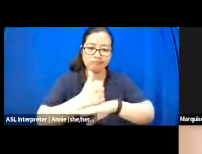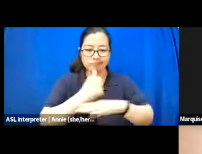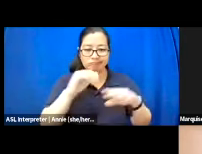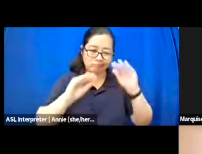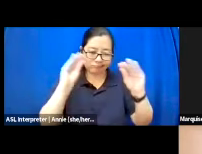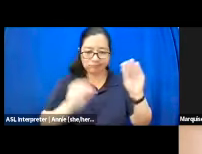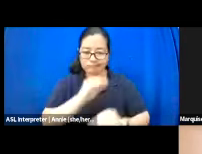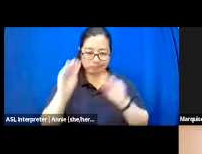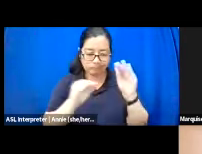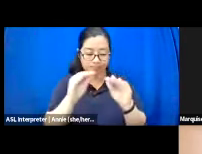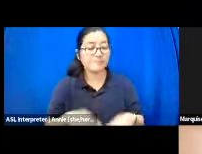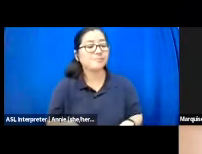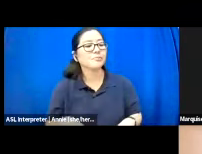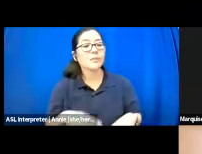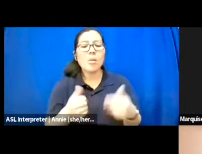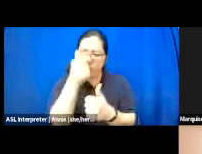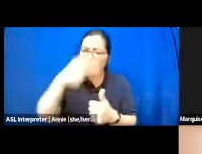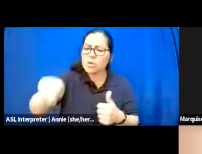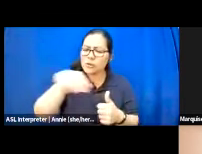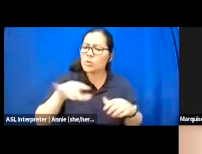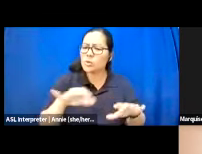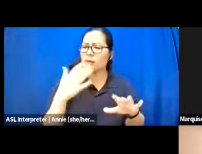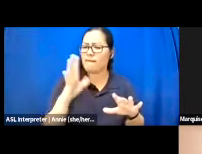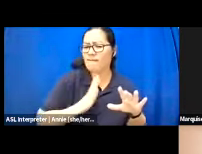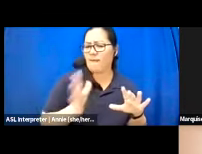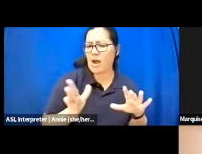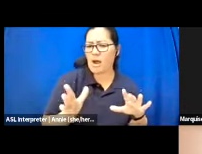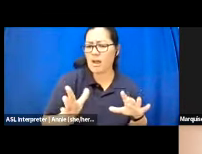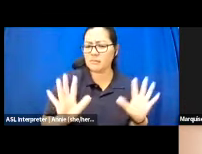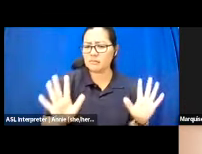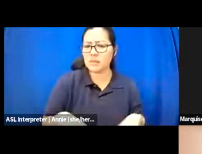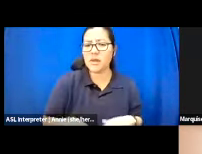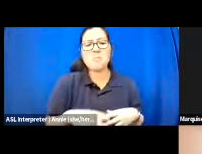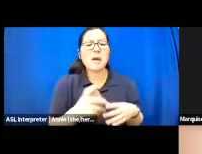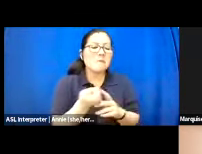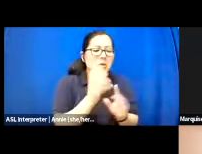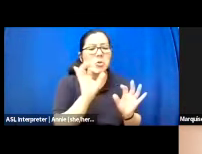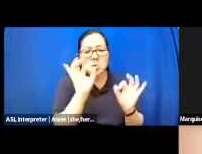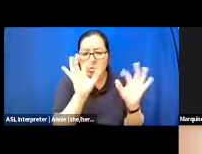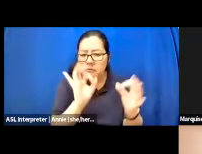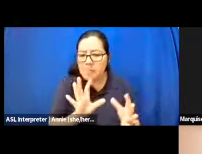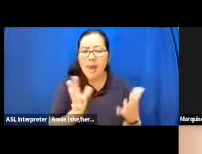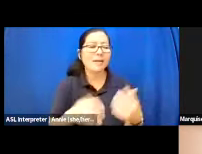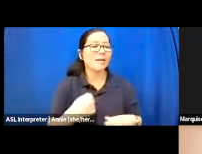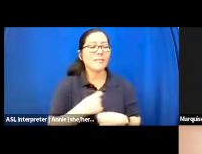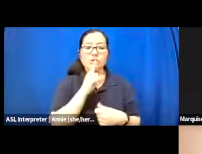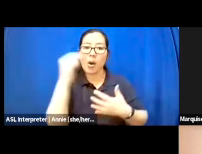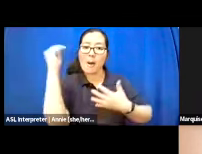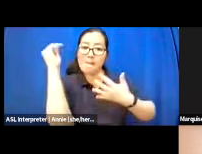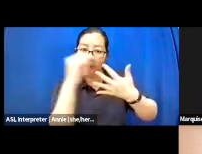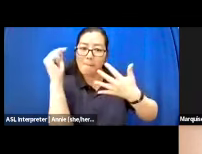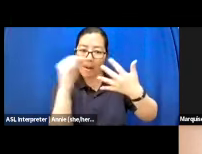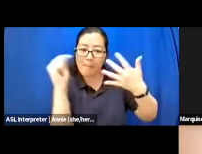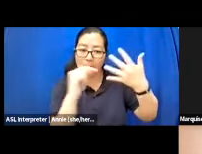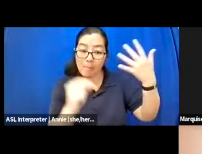in some of them so far. And so, yeah, not do full text, do like bullet points. So you can actually then in the video talk about